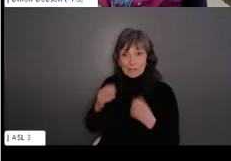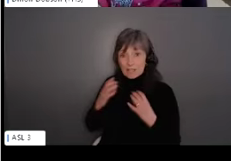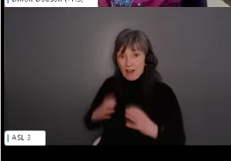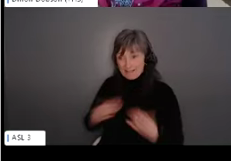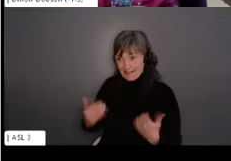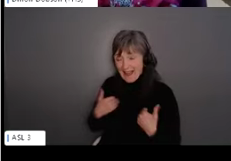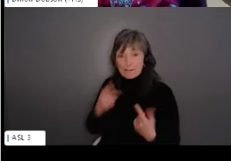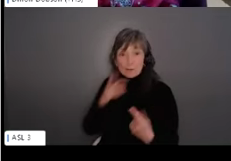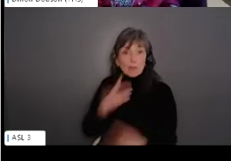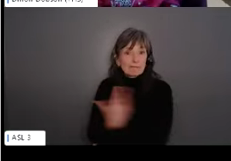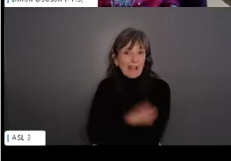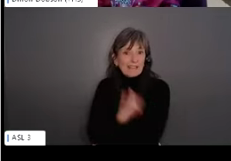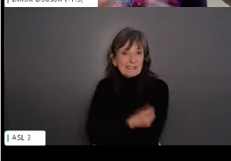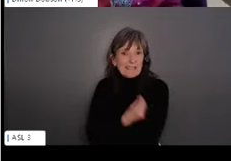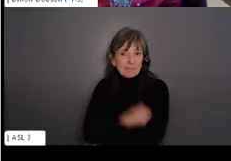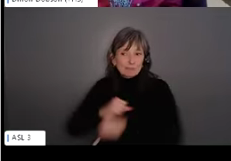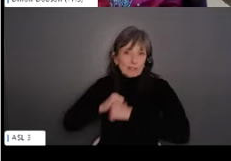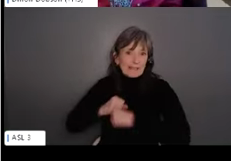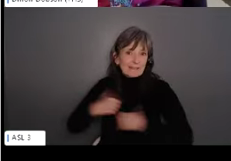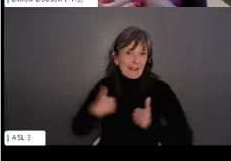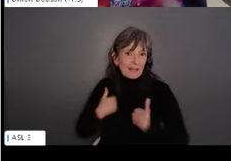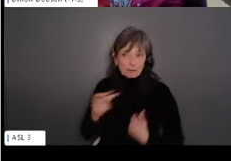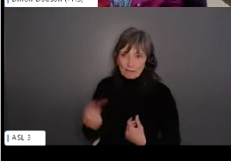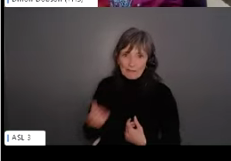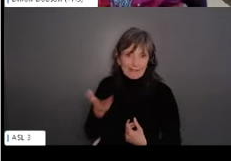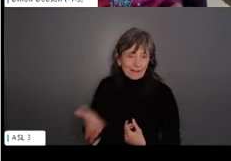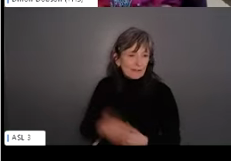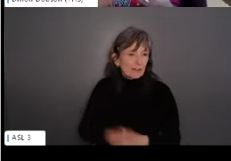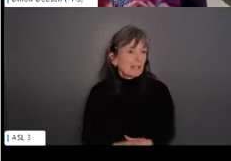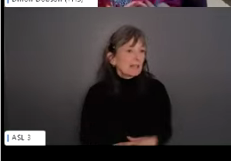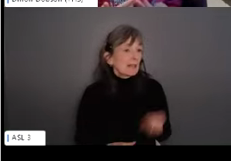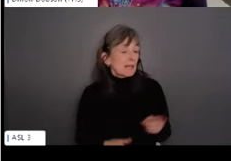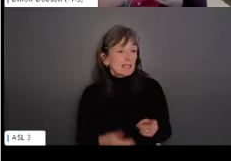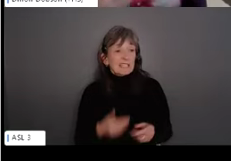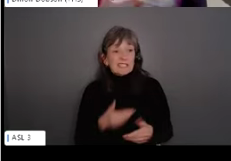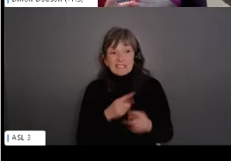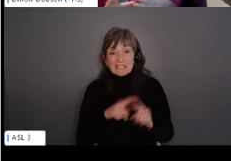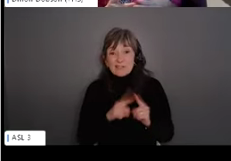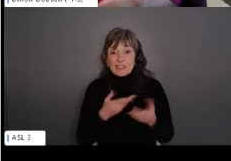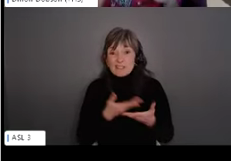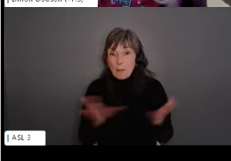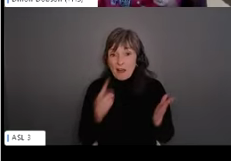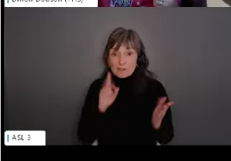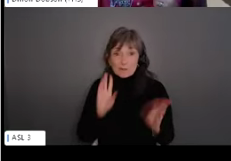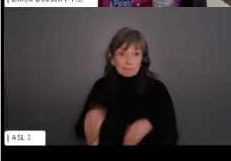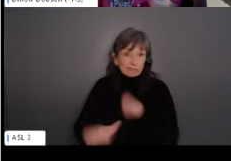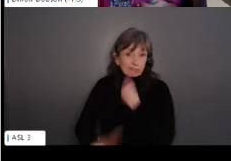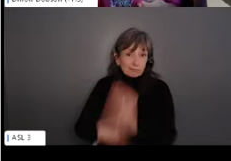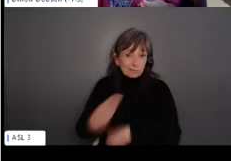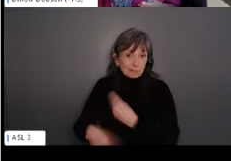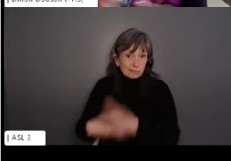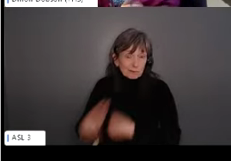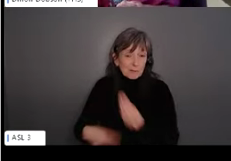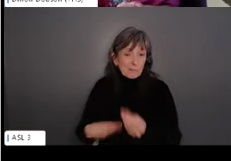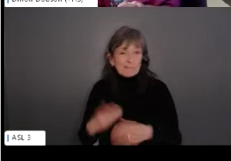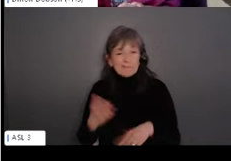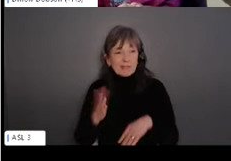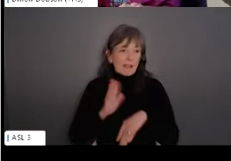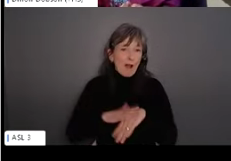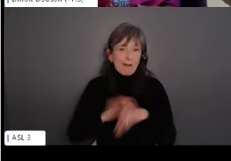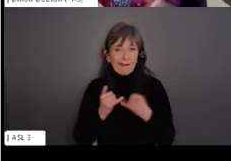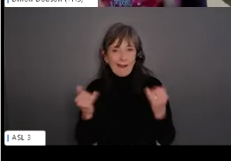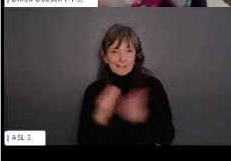on site. We also have supplies. So as organizations, you can sign up and we sort of like online shopping, you'll pick the supplies that